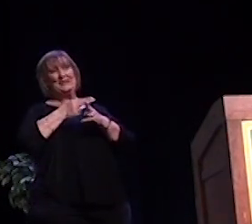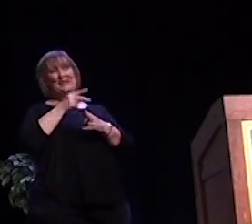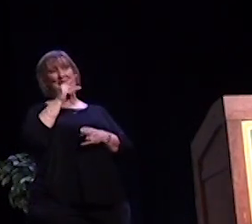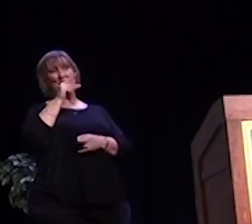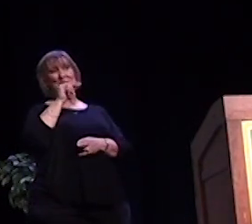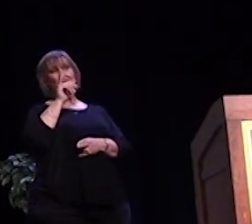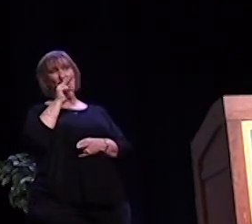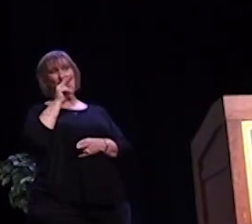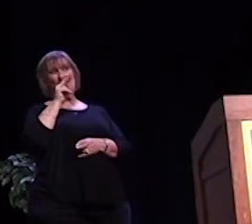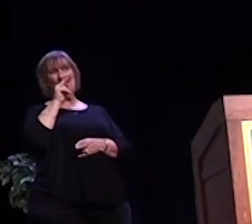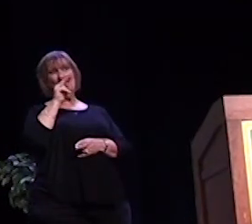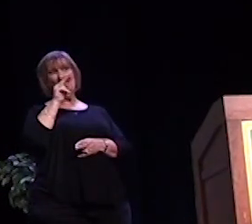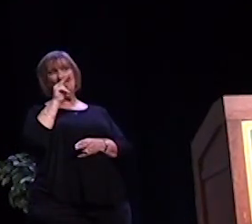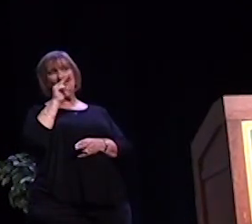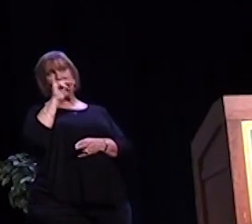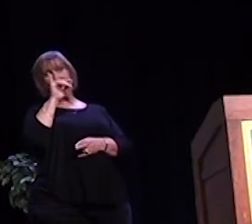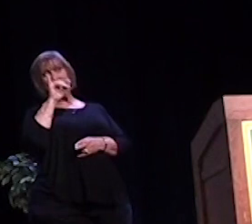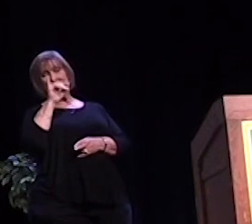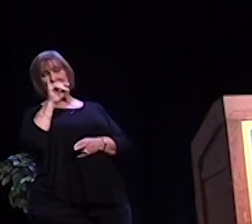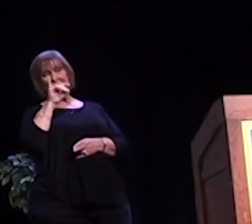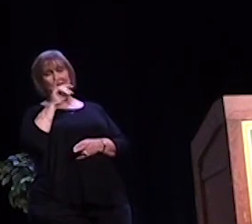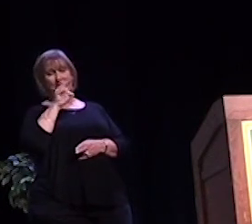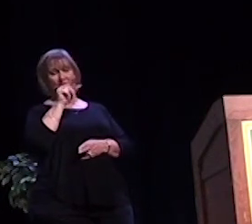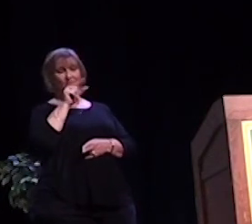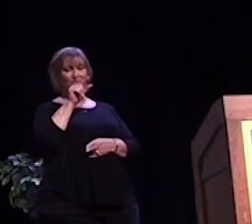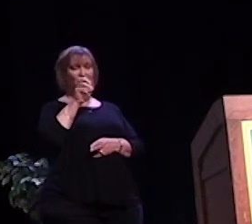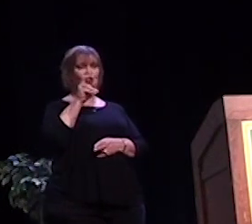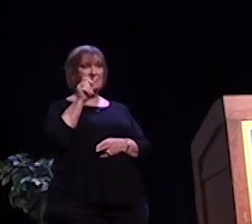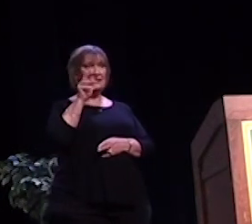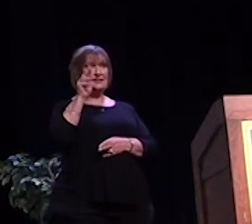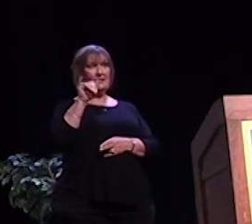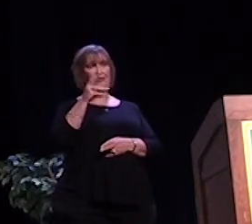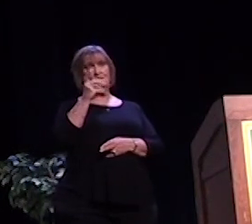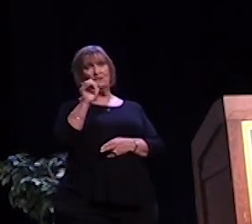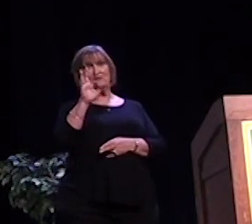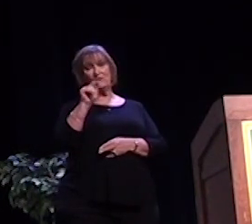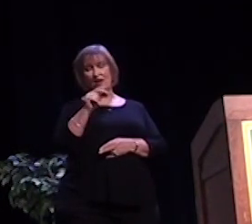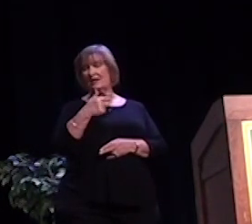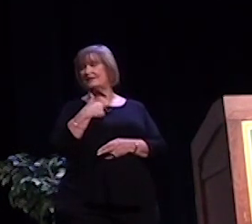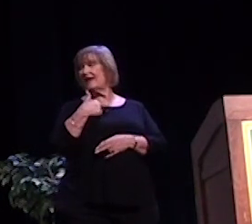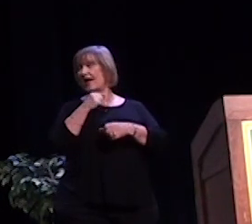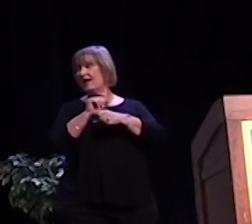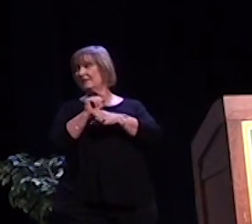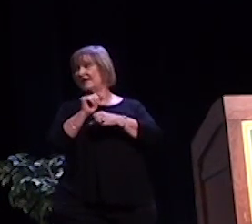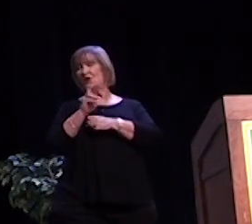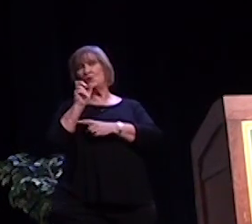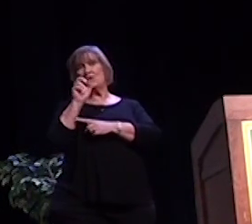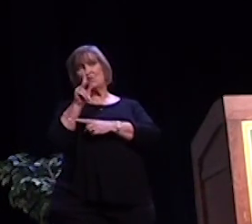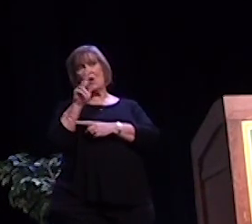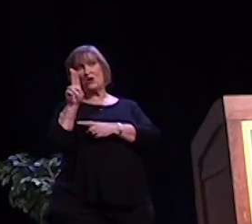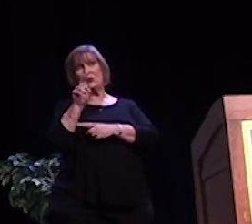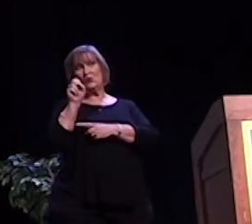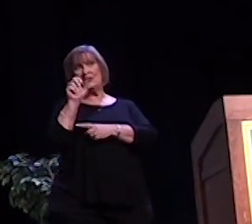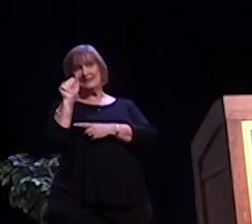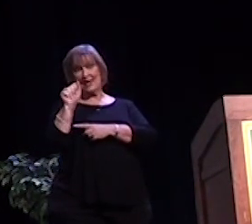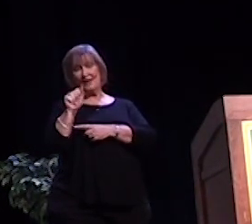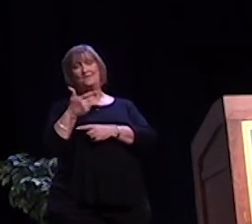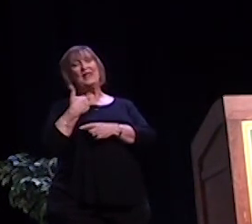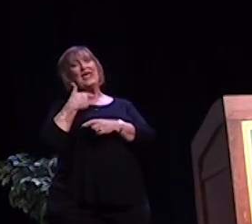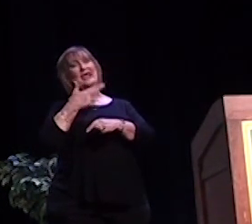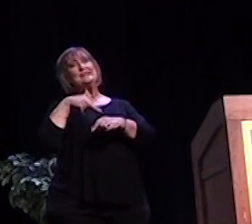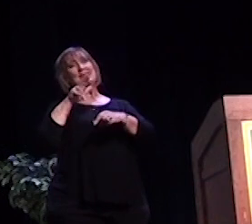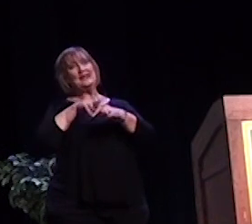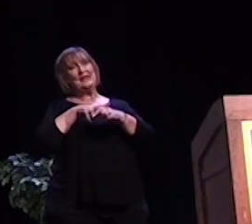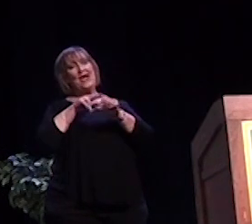and I'm a cooperative program manager for Rock USA. And Rock USA is a national social